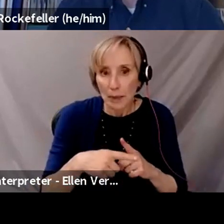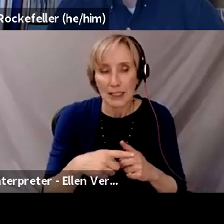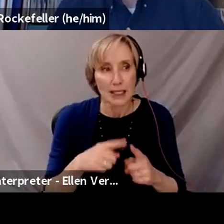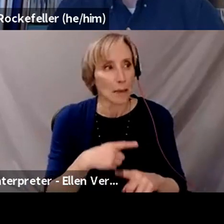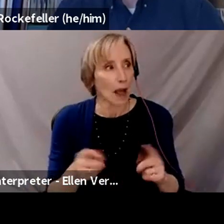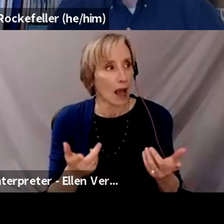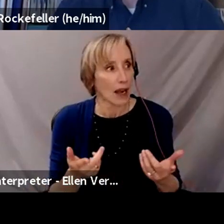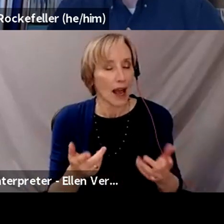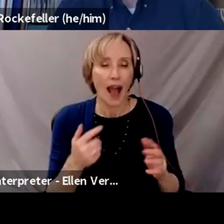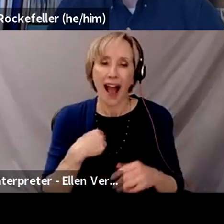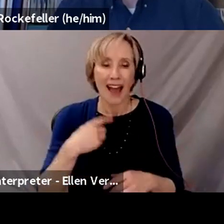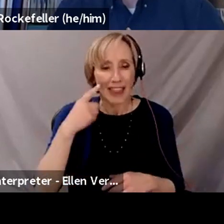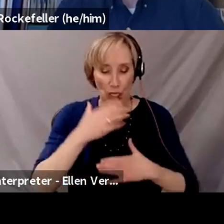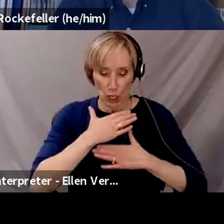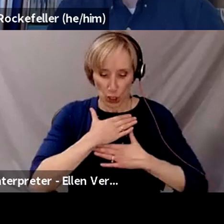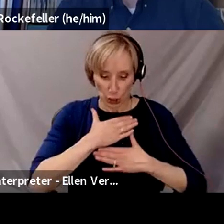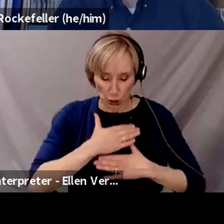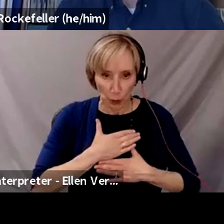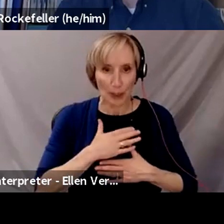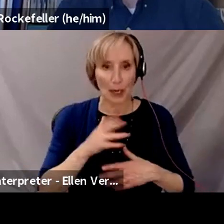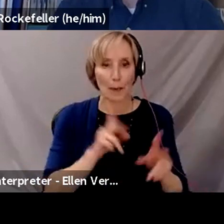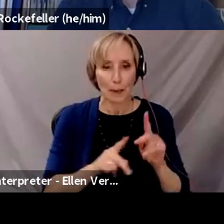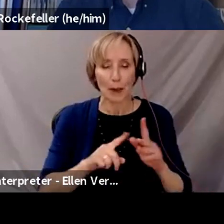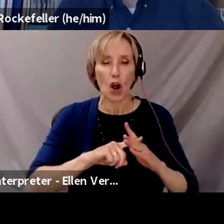a species, at a point of beginning to reckon